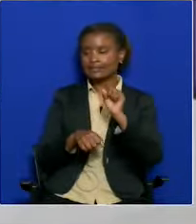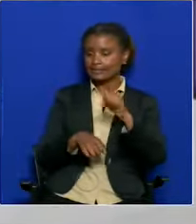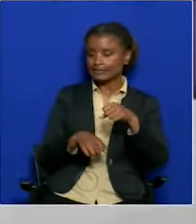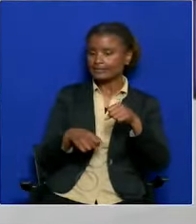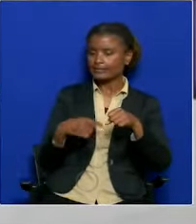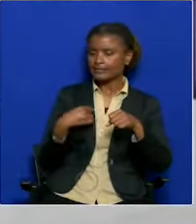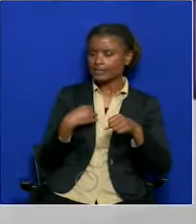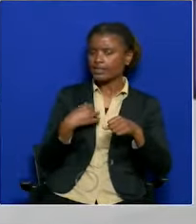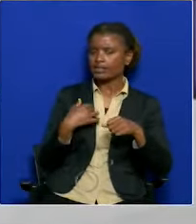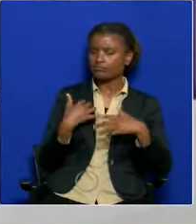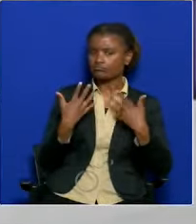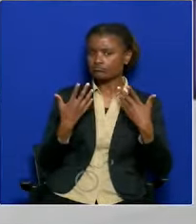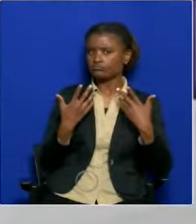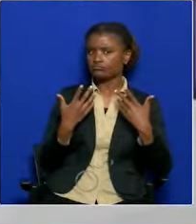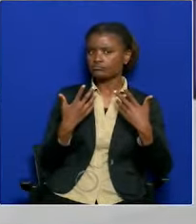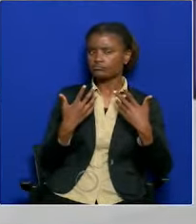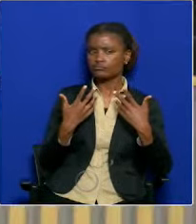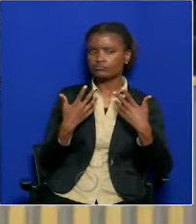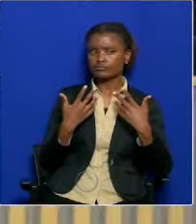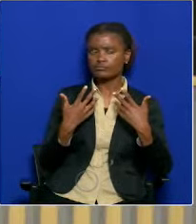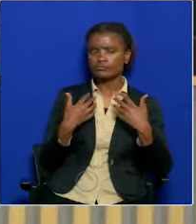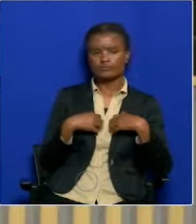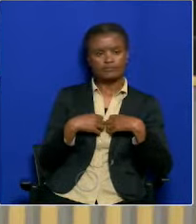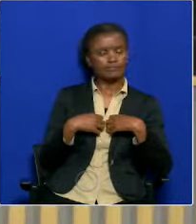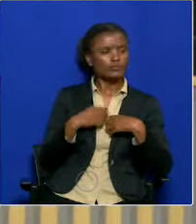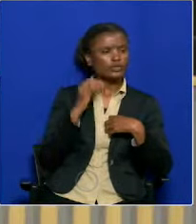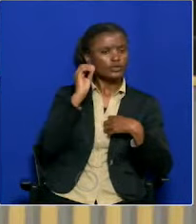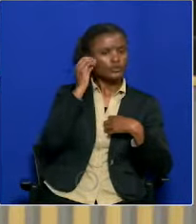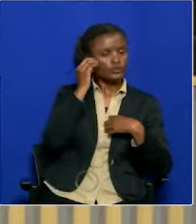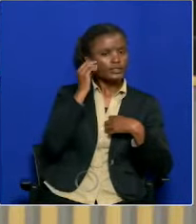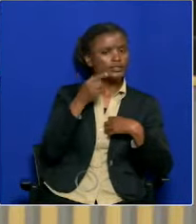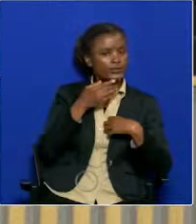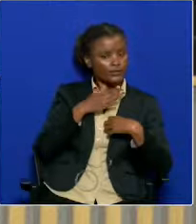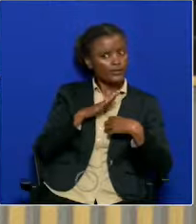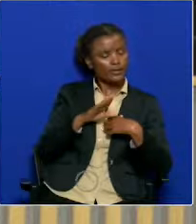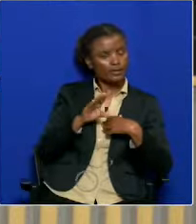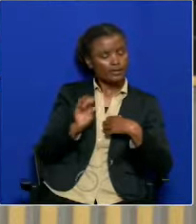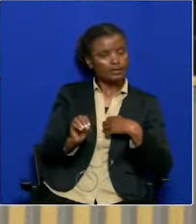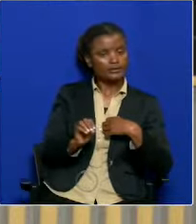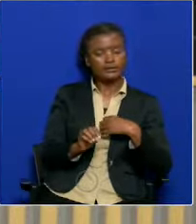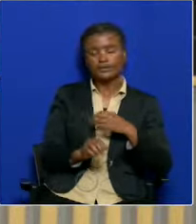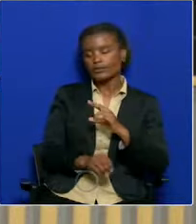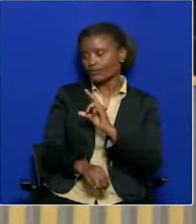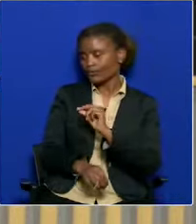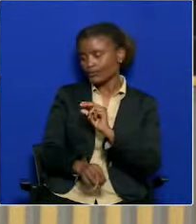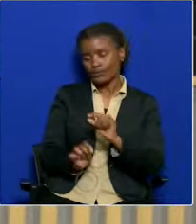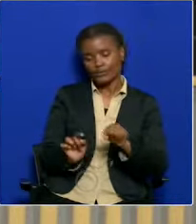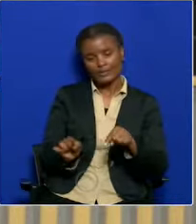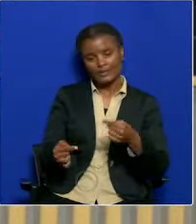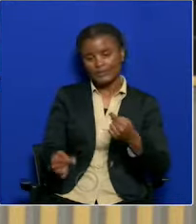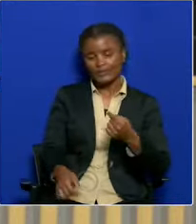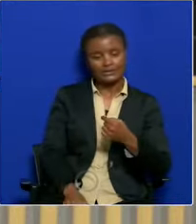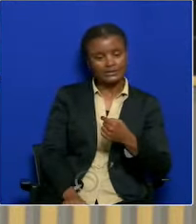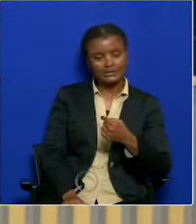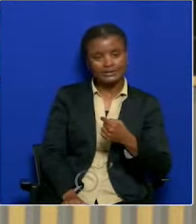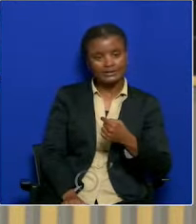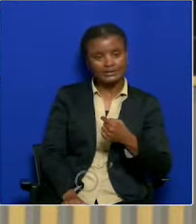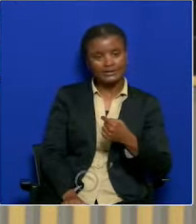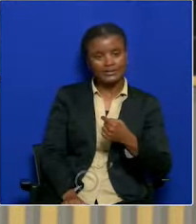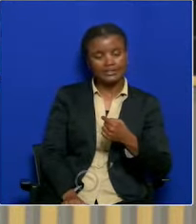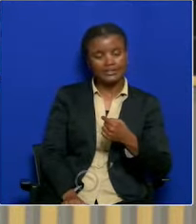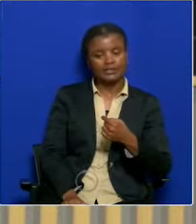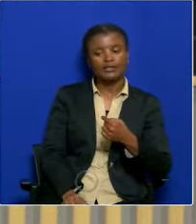that's all. No, General, it can't be out of curiosity. You even go so far as to ask, what is